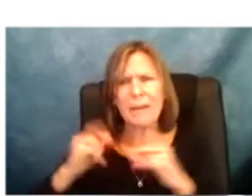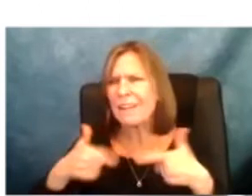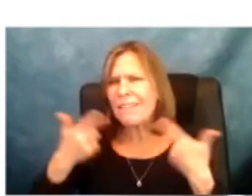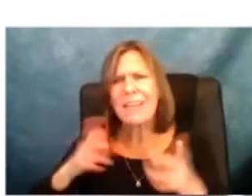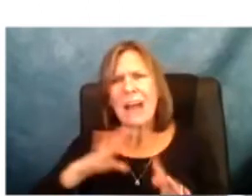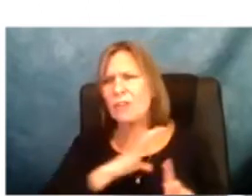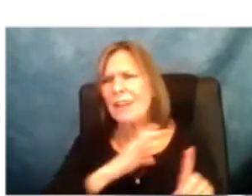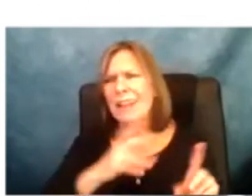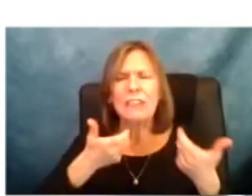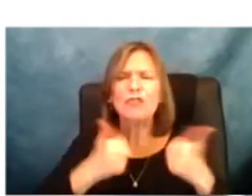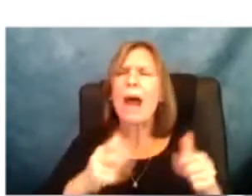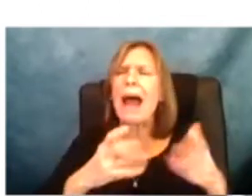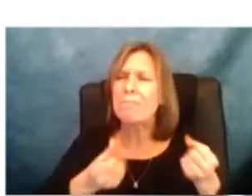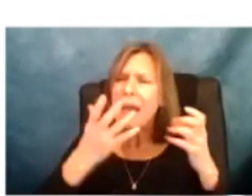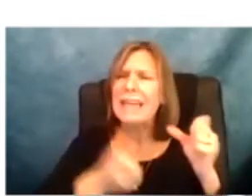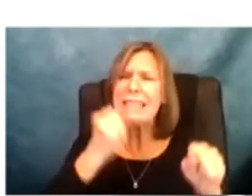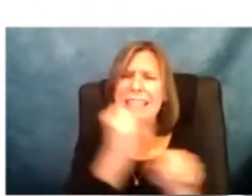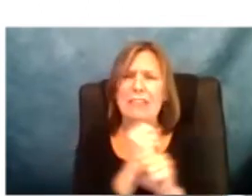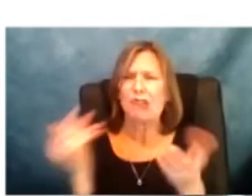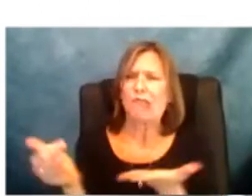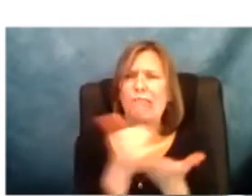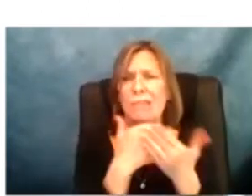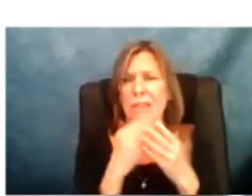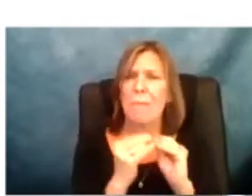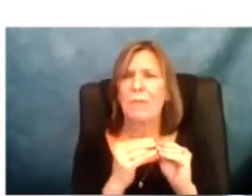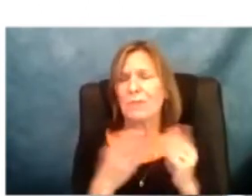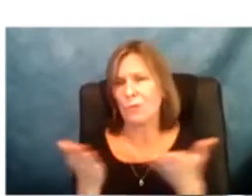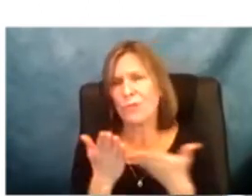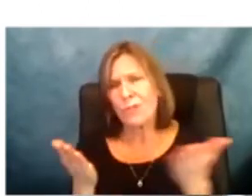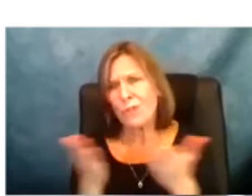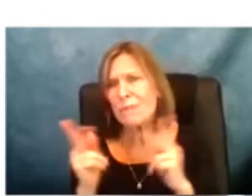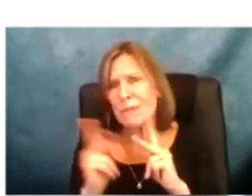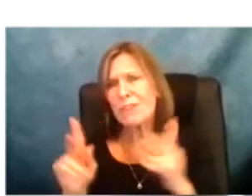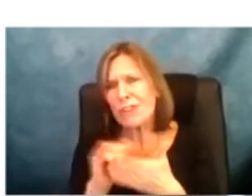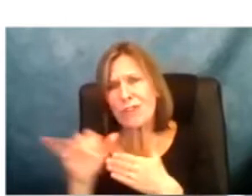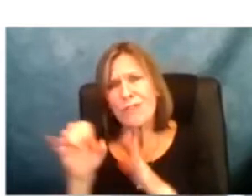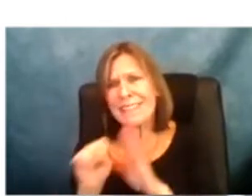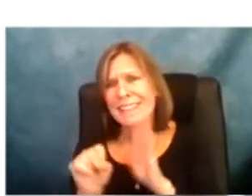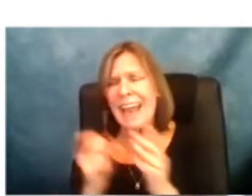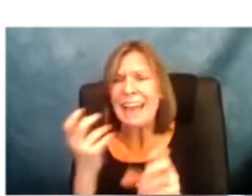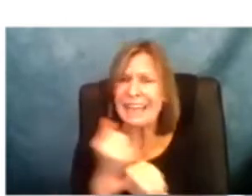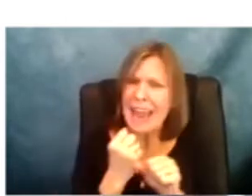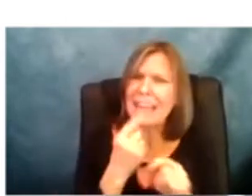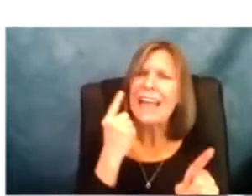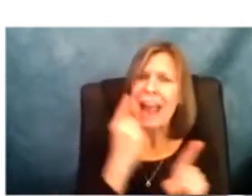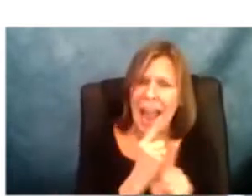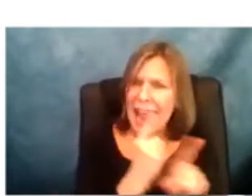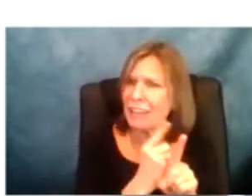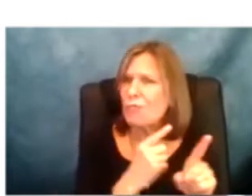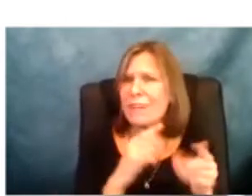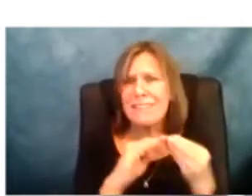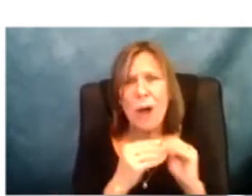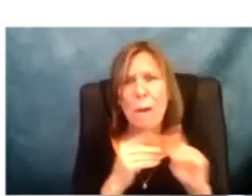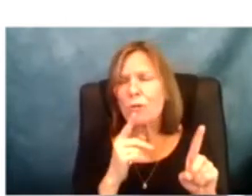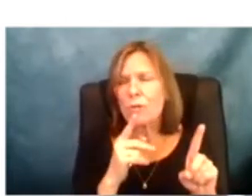get numbers in order to advocate services for underserved people in the state, and getting accurate numbers has never been possible. And that